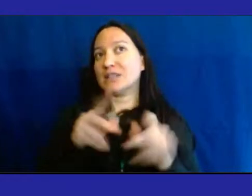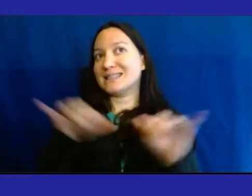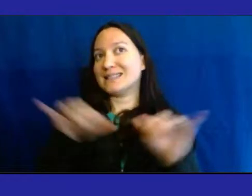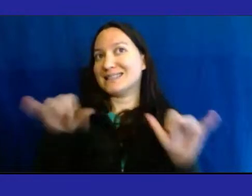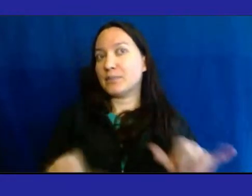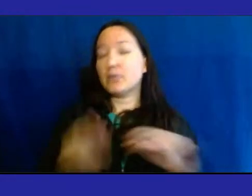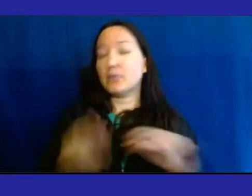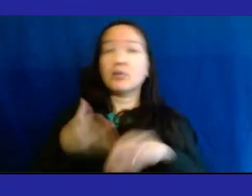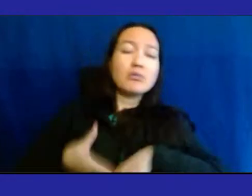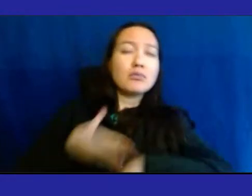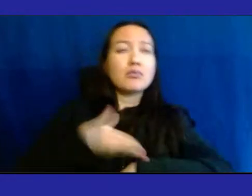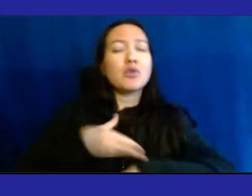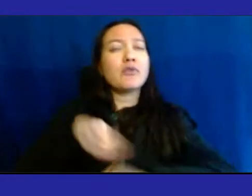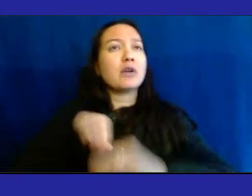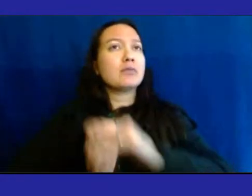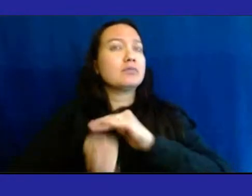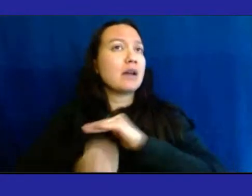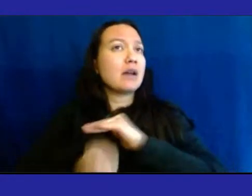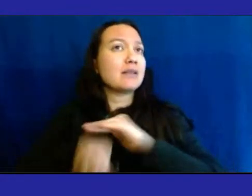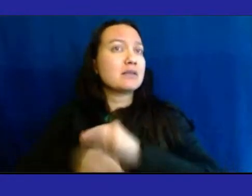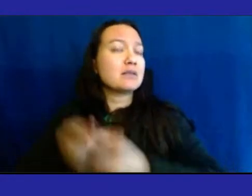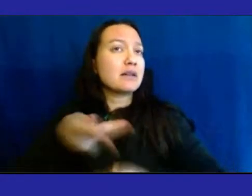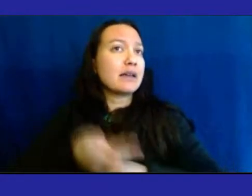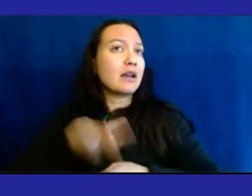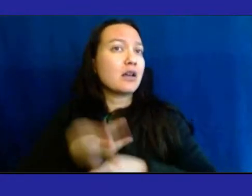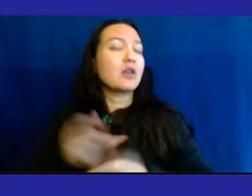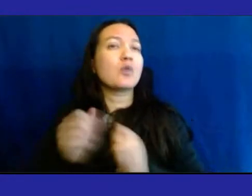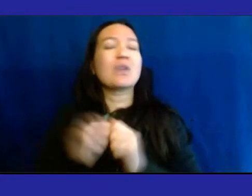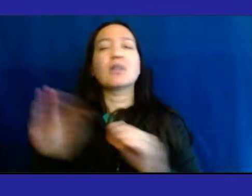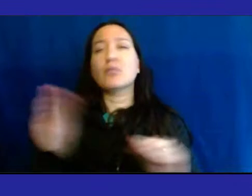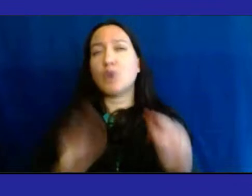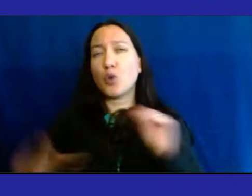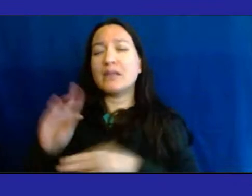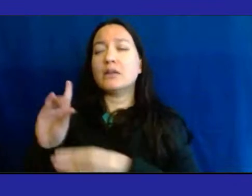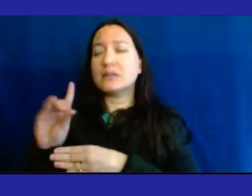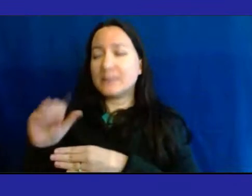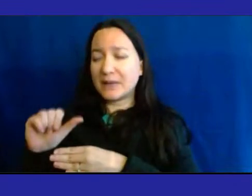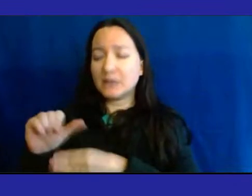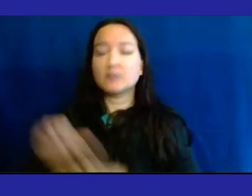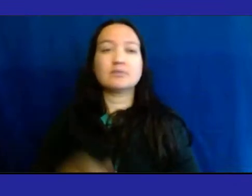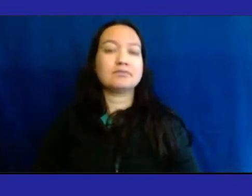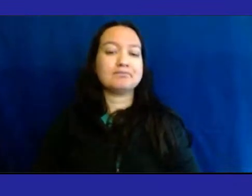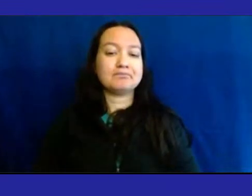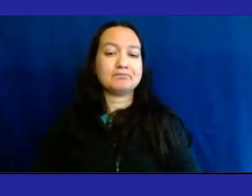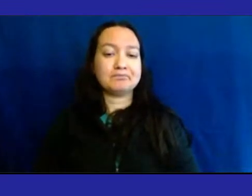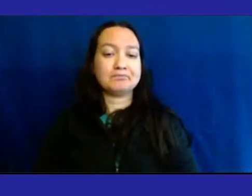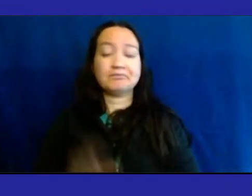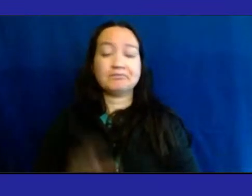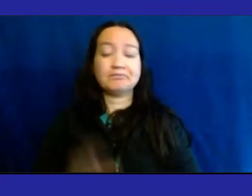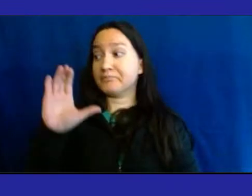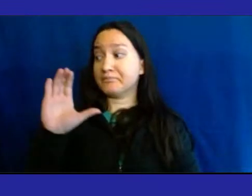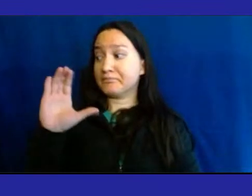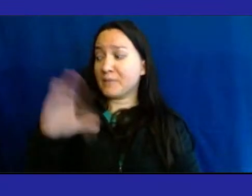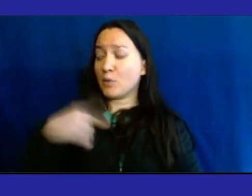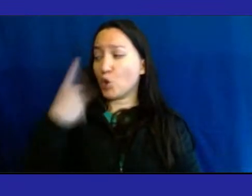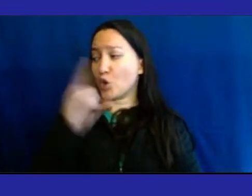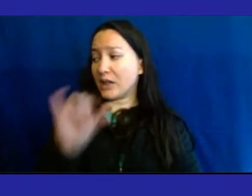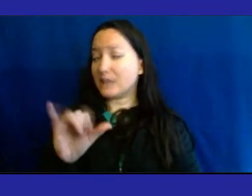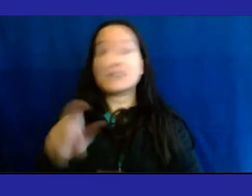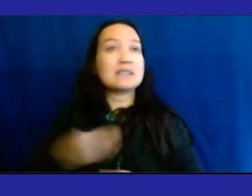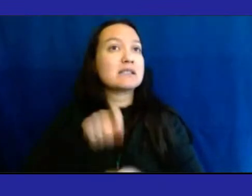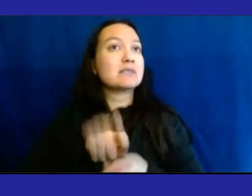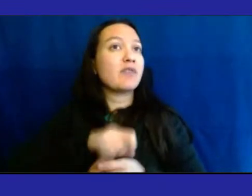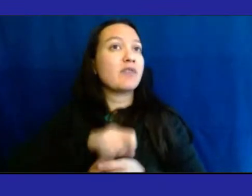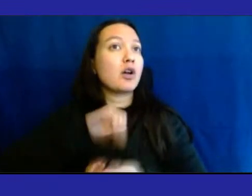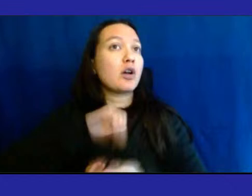care for persons with mobility disabilities. So this has looked like, a specific partnership with